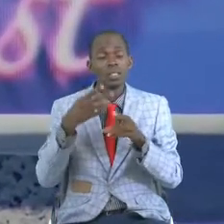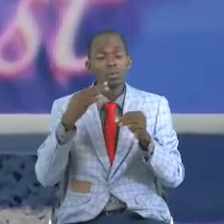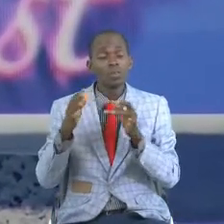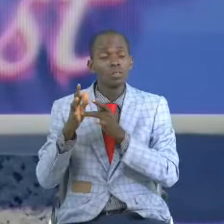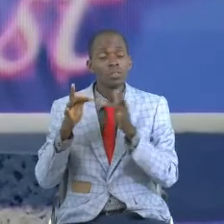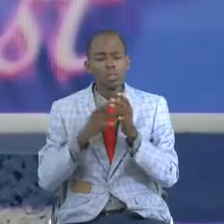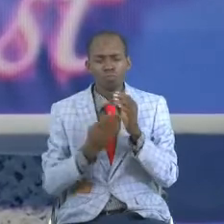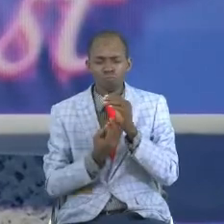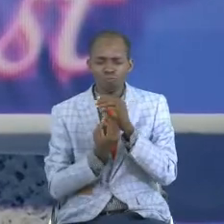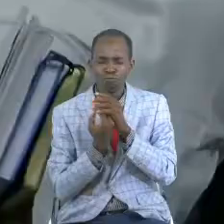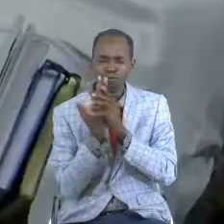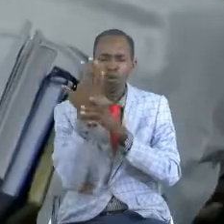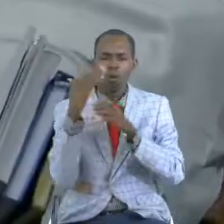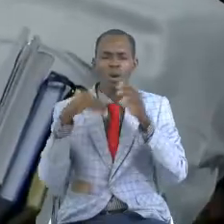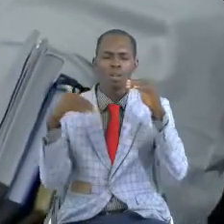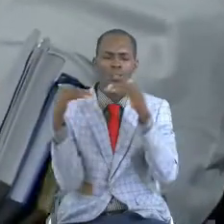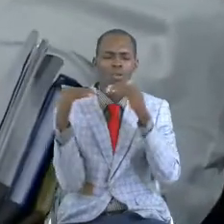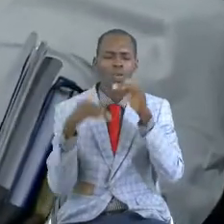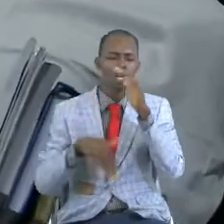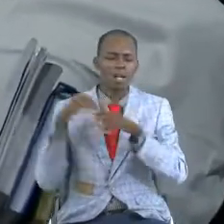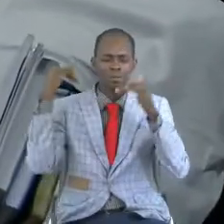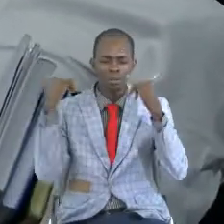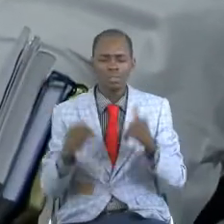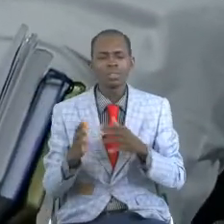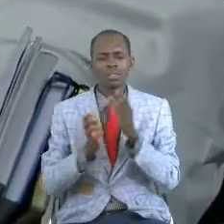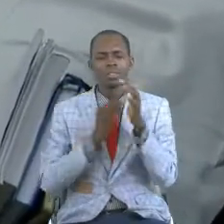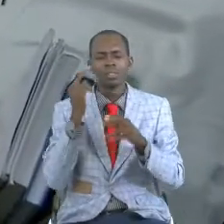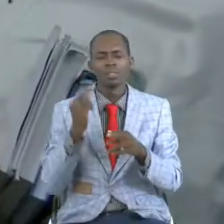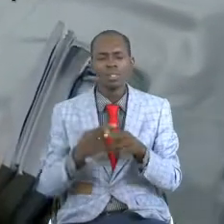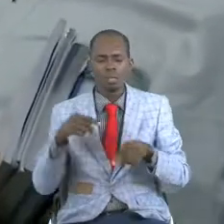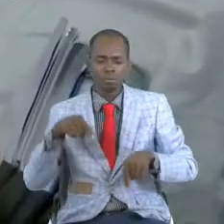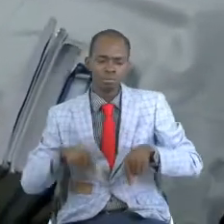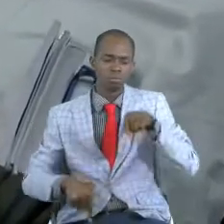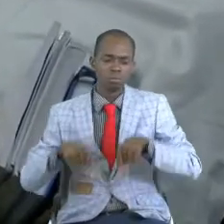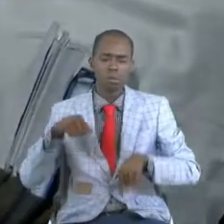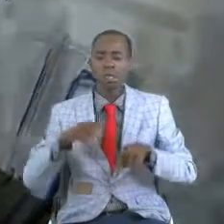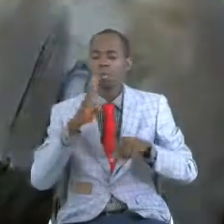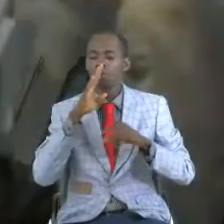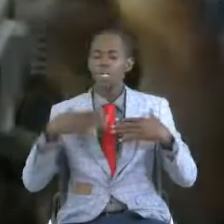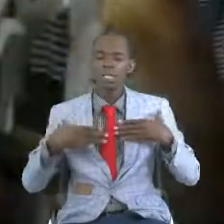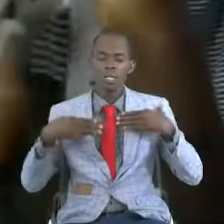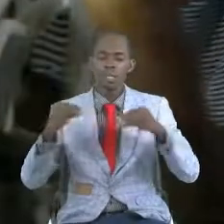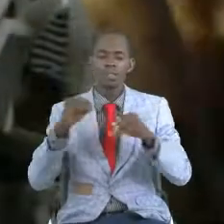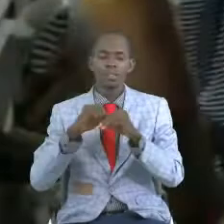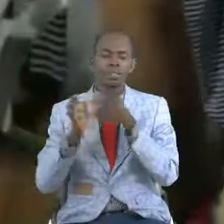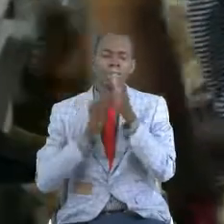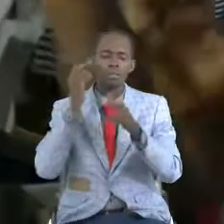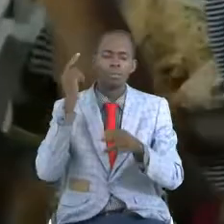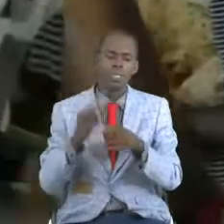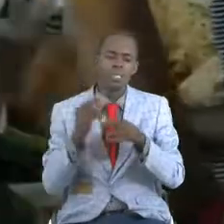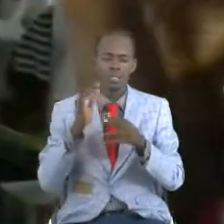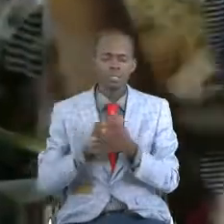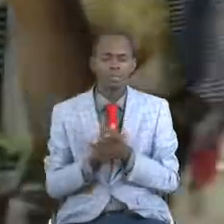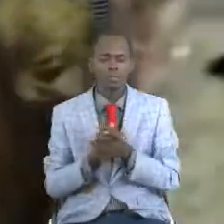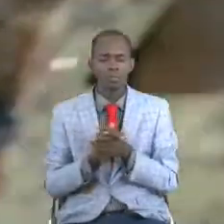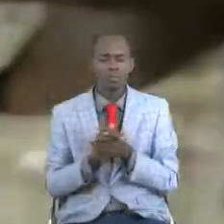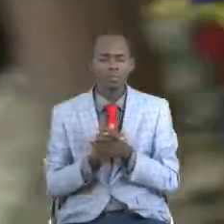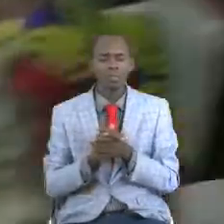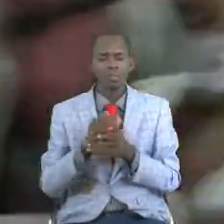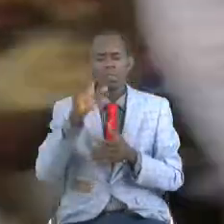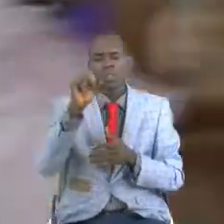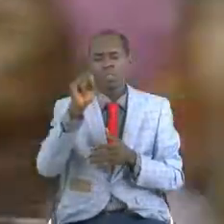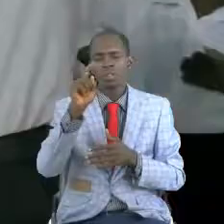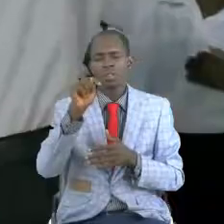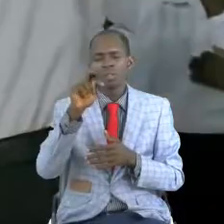out right now. Paralysis, be healed in Jesus' name. Stroke, be healed